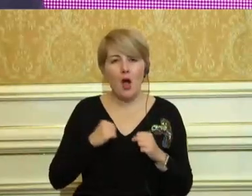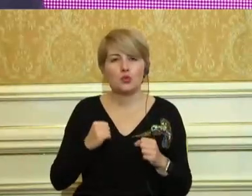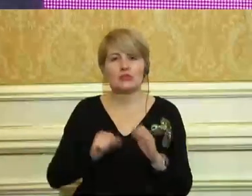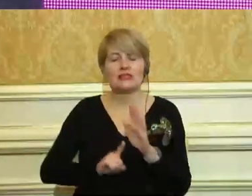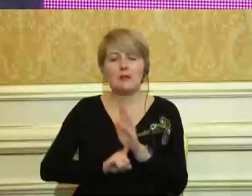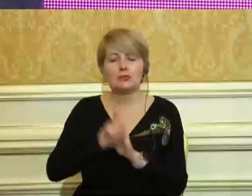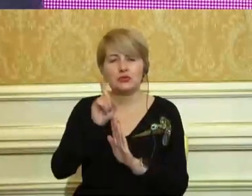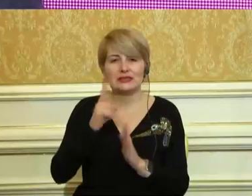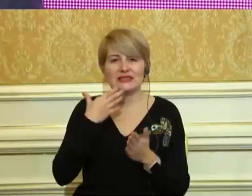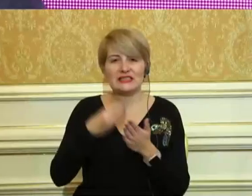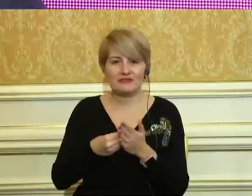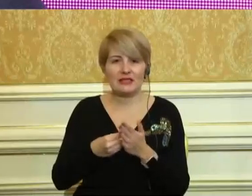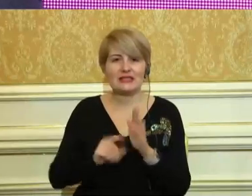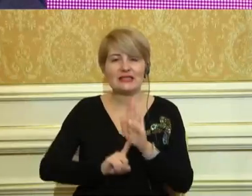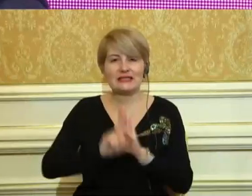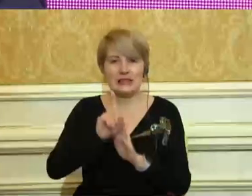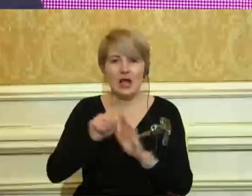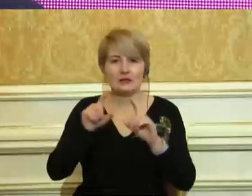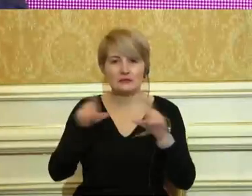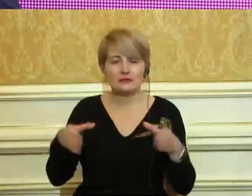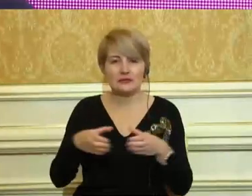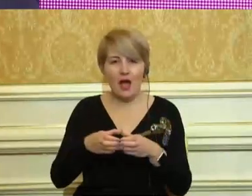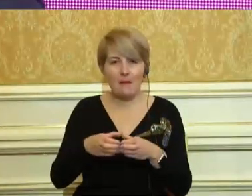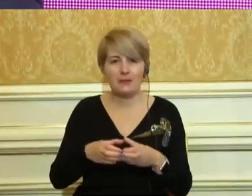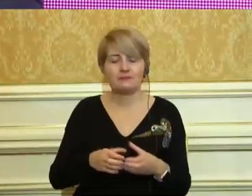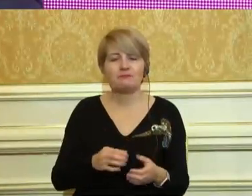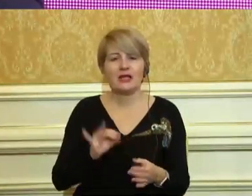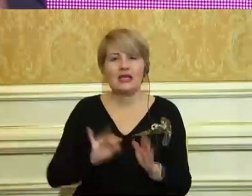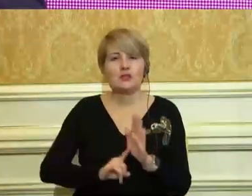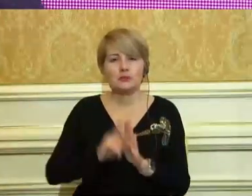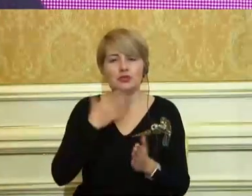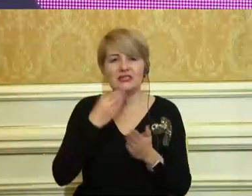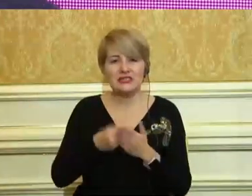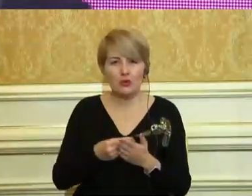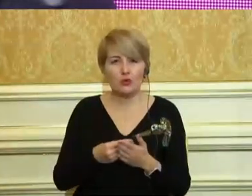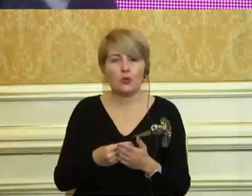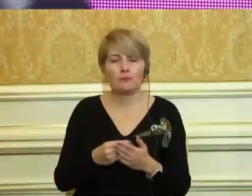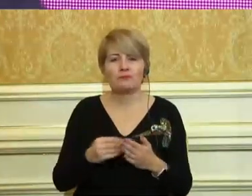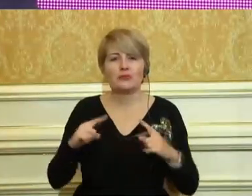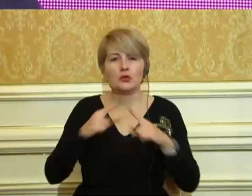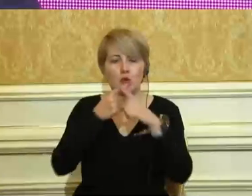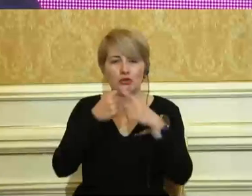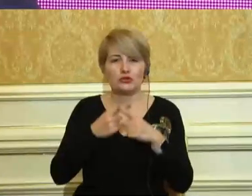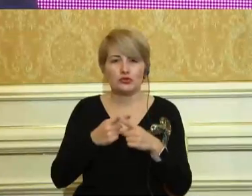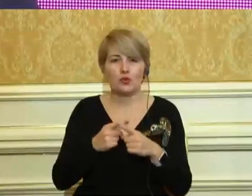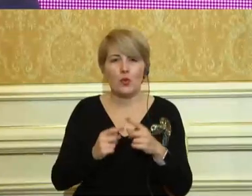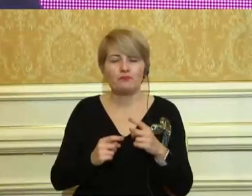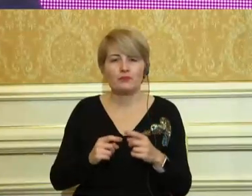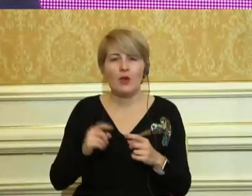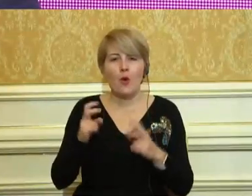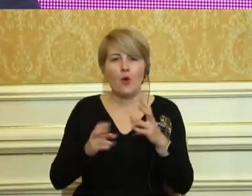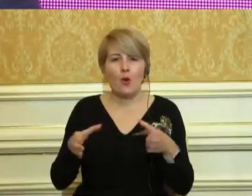growing tech companies. Unfortunately, we don't have as many as we would like to see, but we've certainly seen improvements in